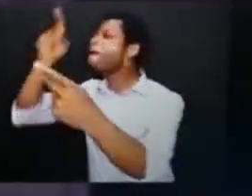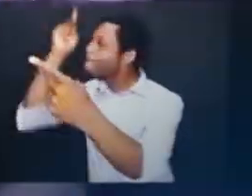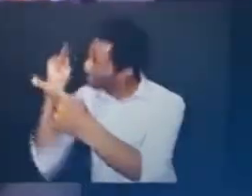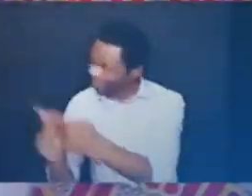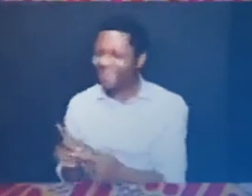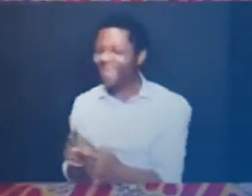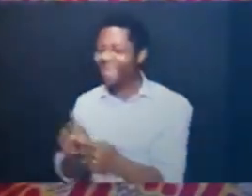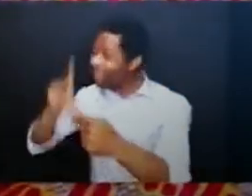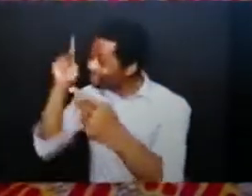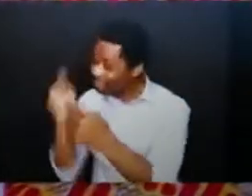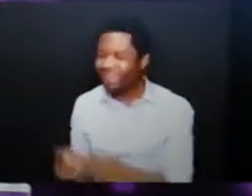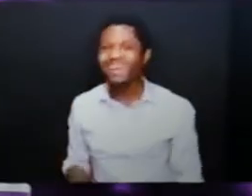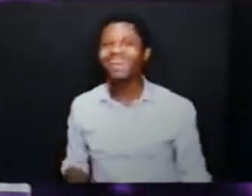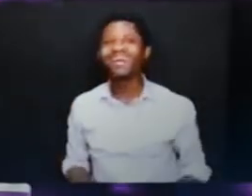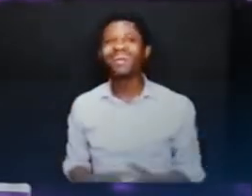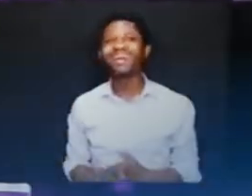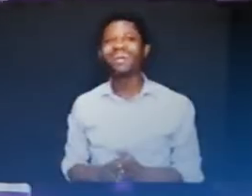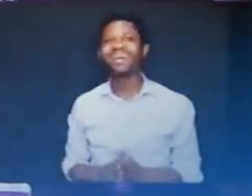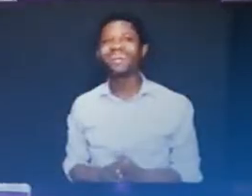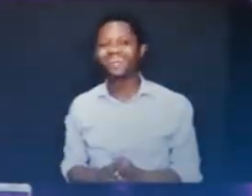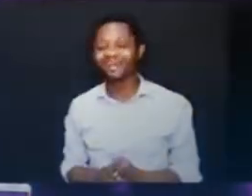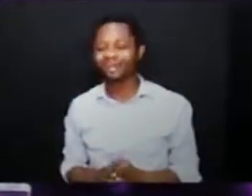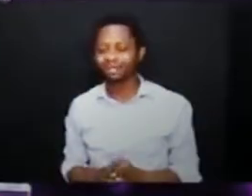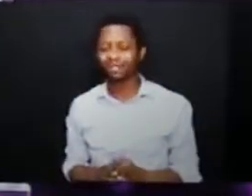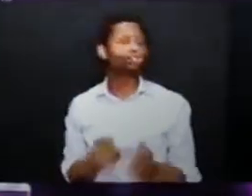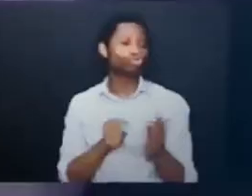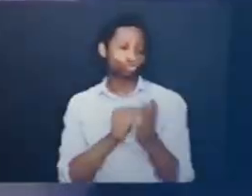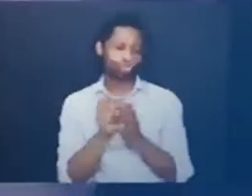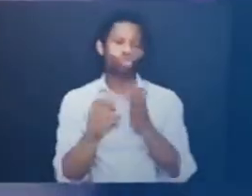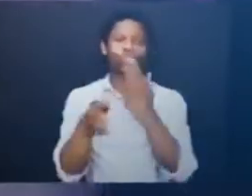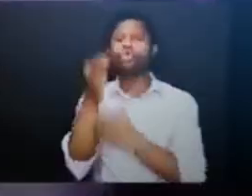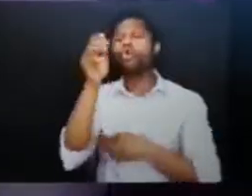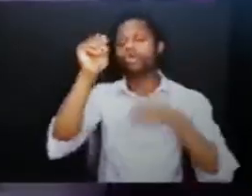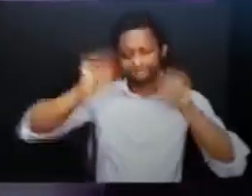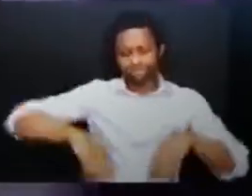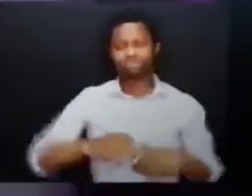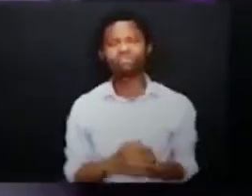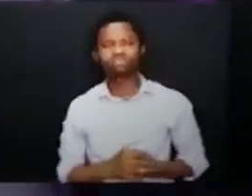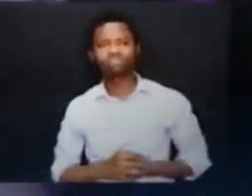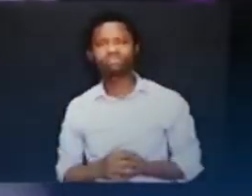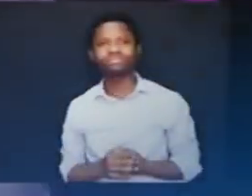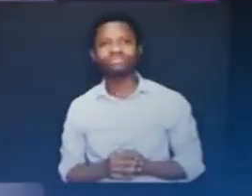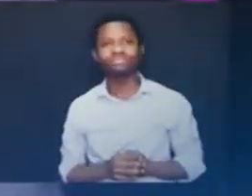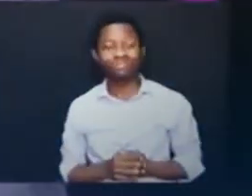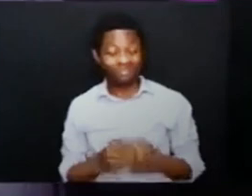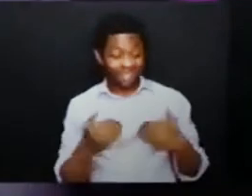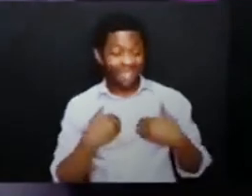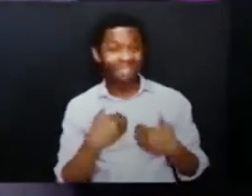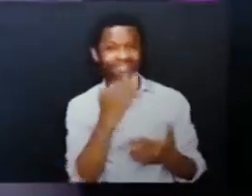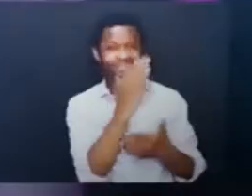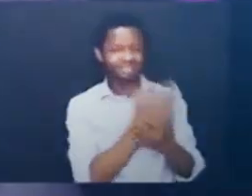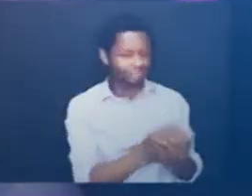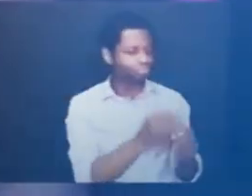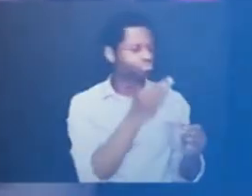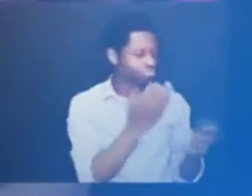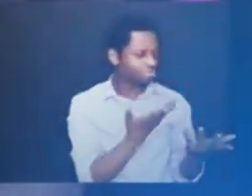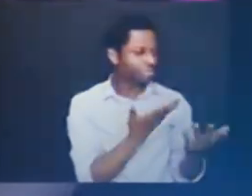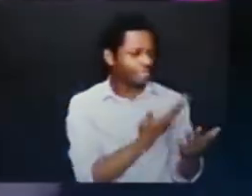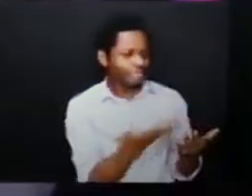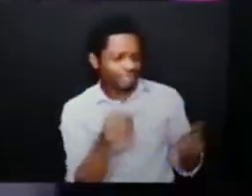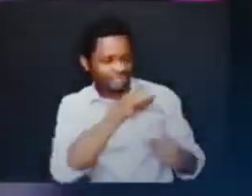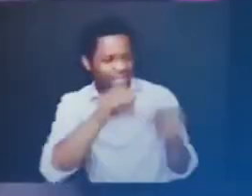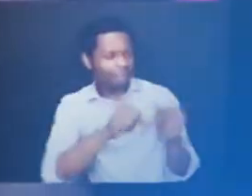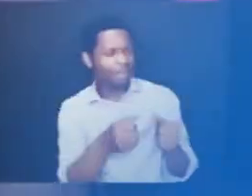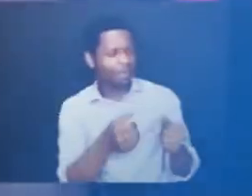sir, pep. My friends, God is able. I don't know onyami otumi. I mean, there are certain facts about life. No, maybe owa ewa